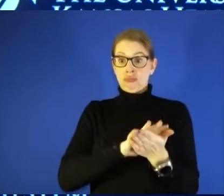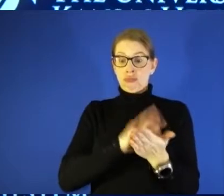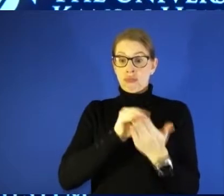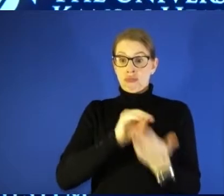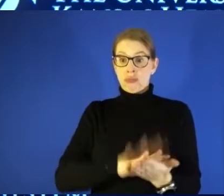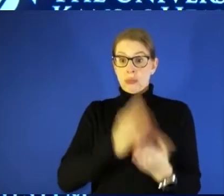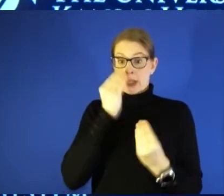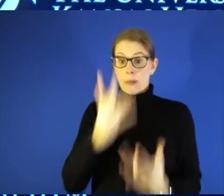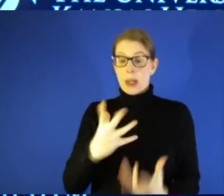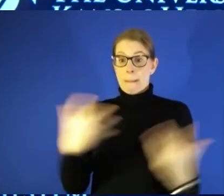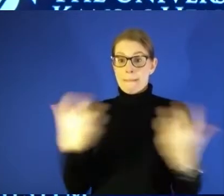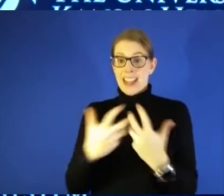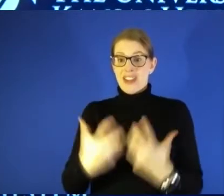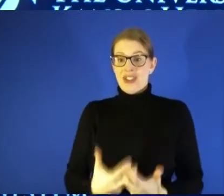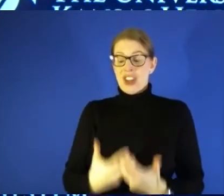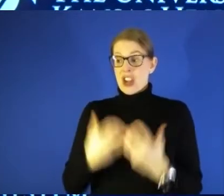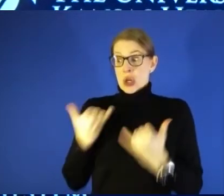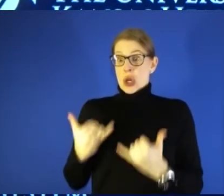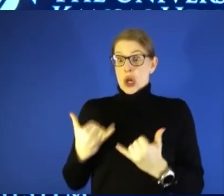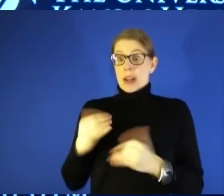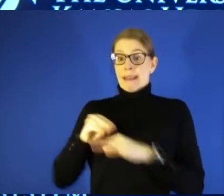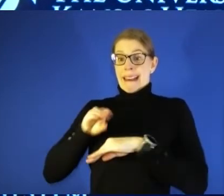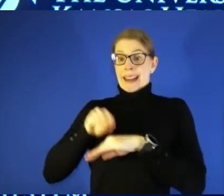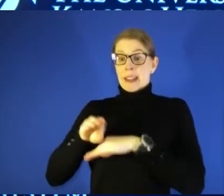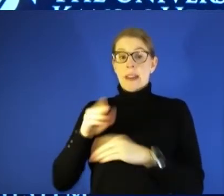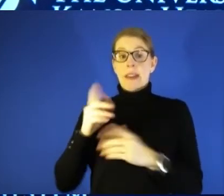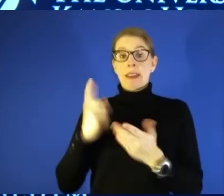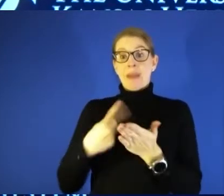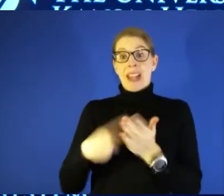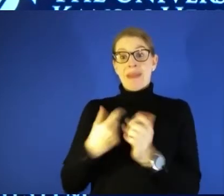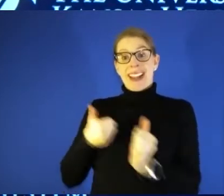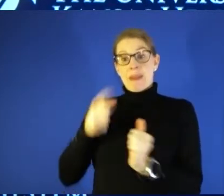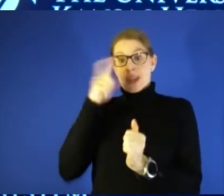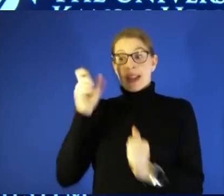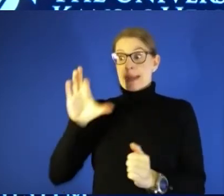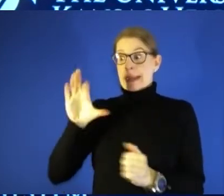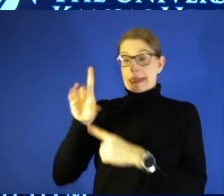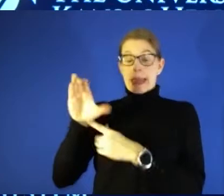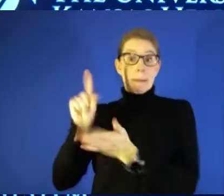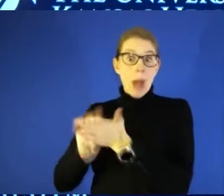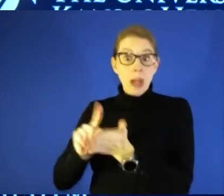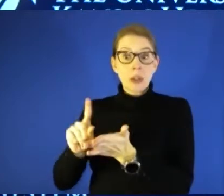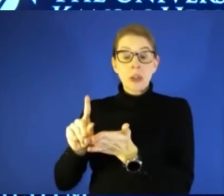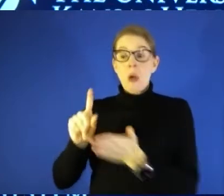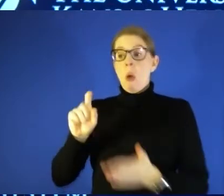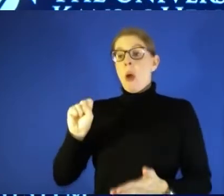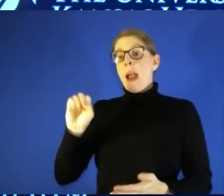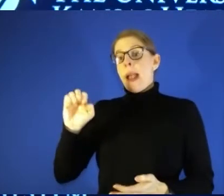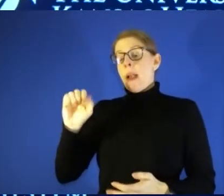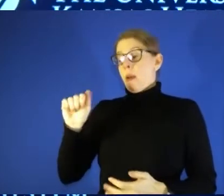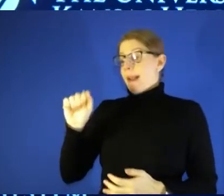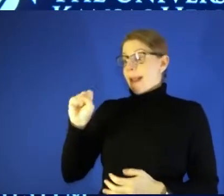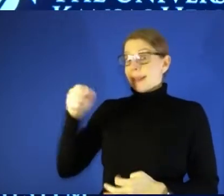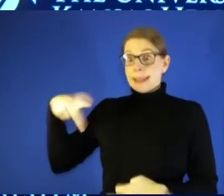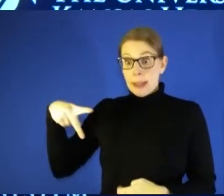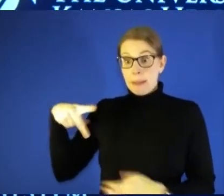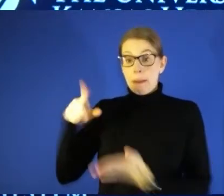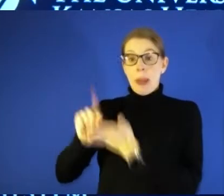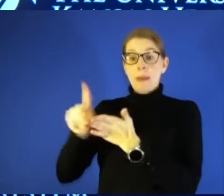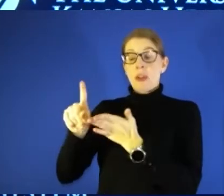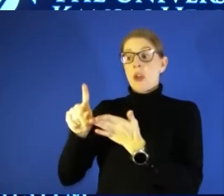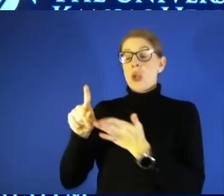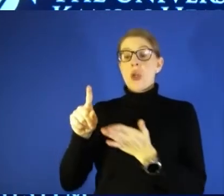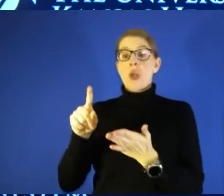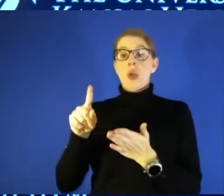most current guidance. And sometimes we have a delay because the CDC publishes, ACIP or vice versa, they have to have their regulations